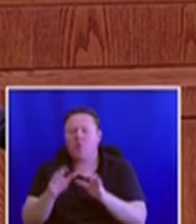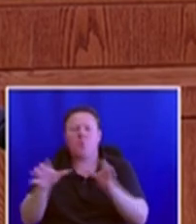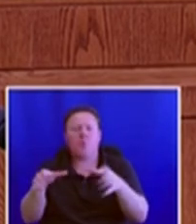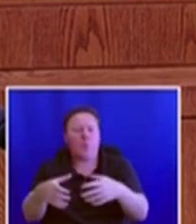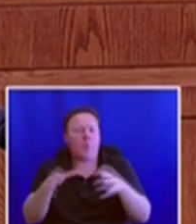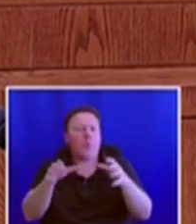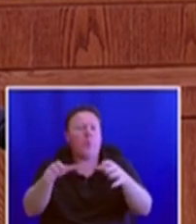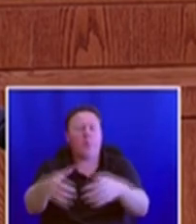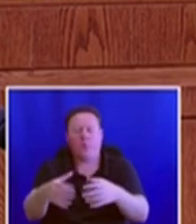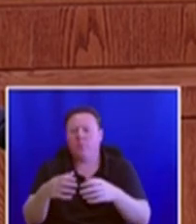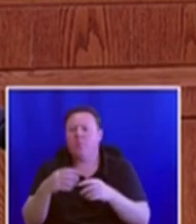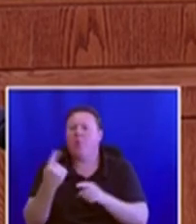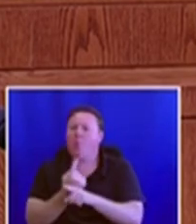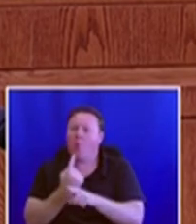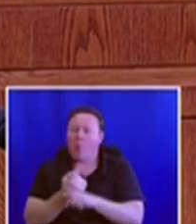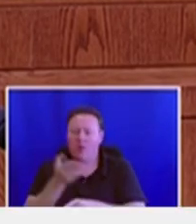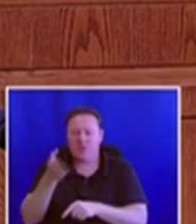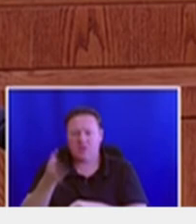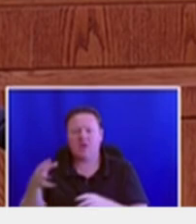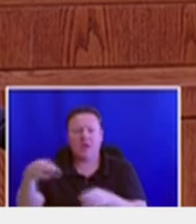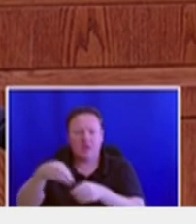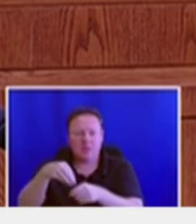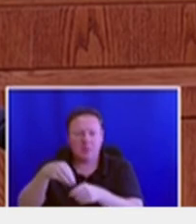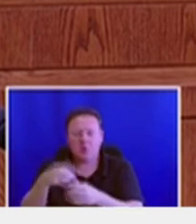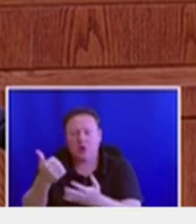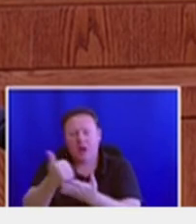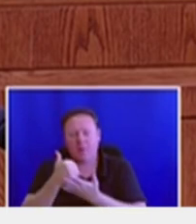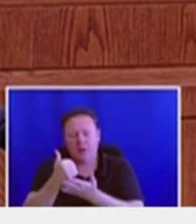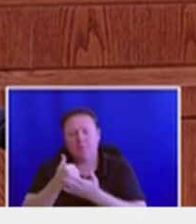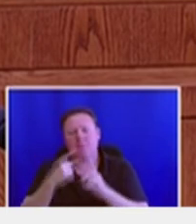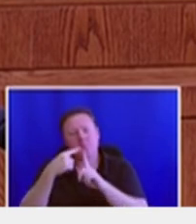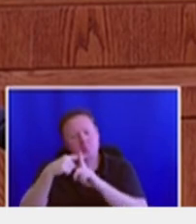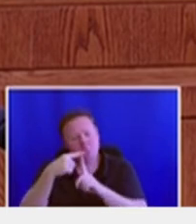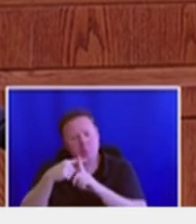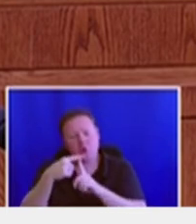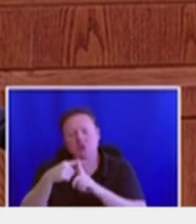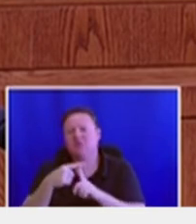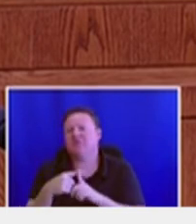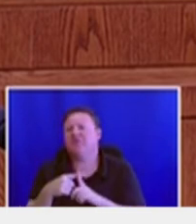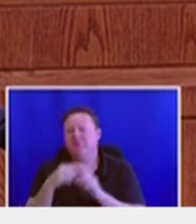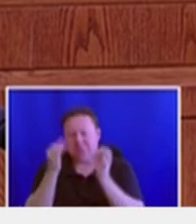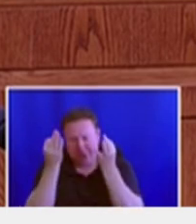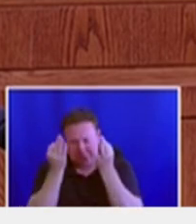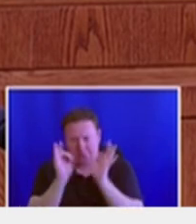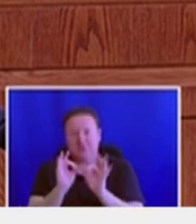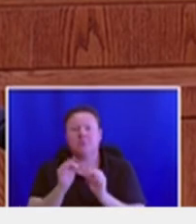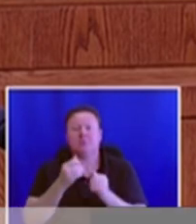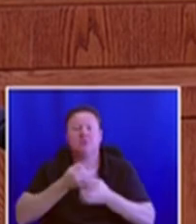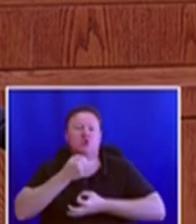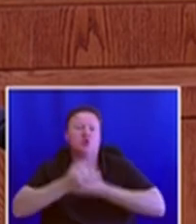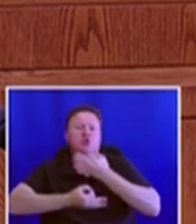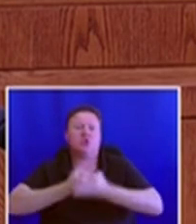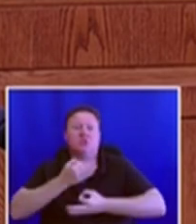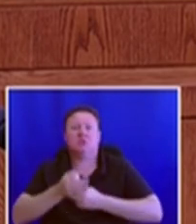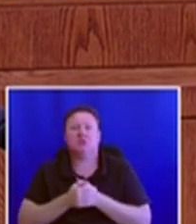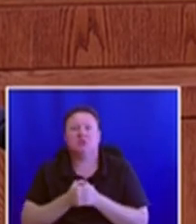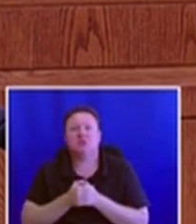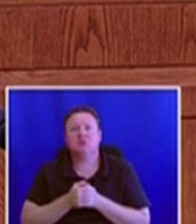there, making her inputs, very positive suggestions, and never did I hear